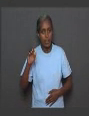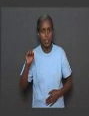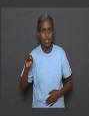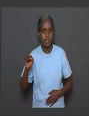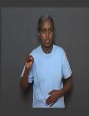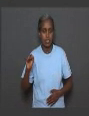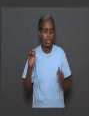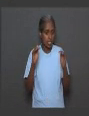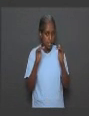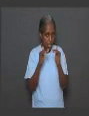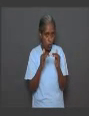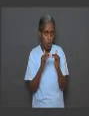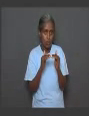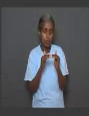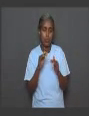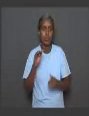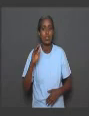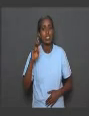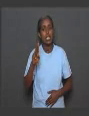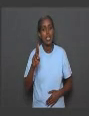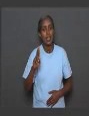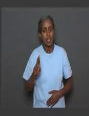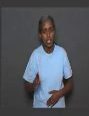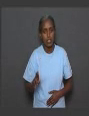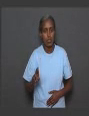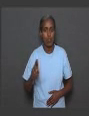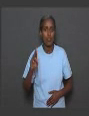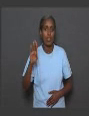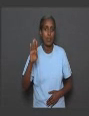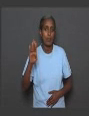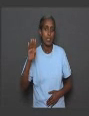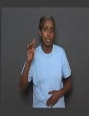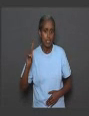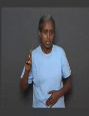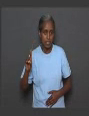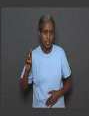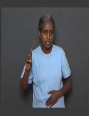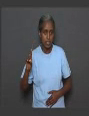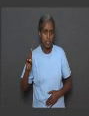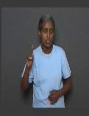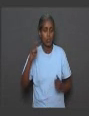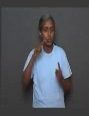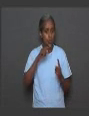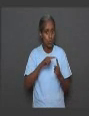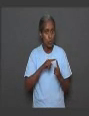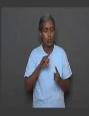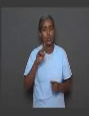RS is equal to the ratio of BD